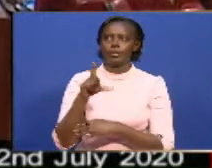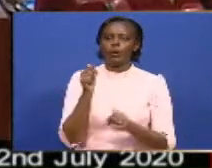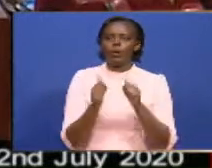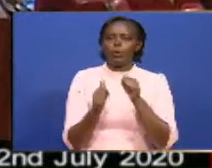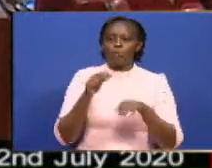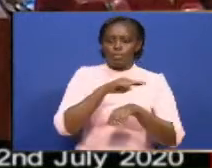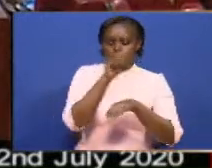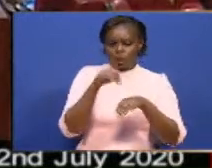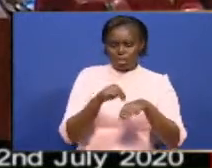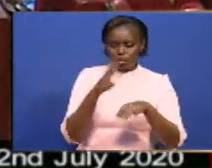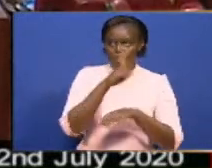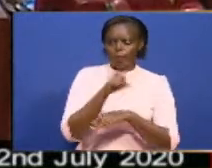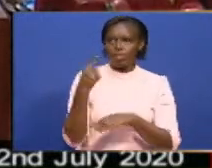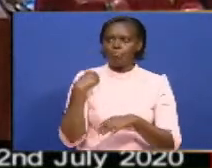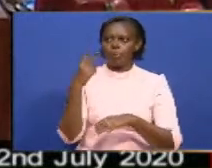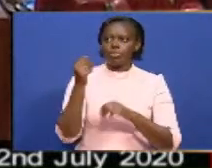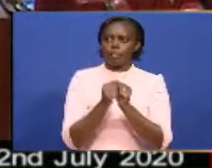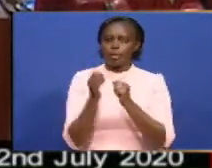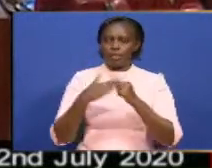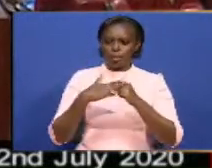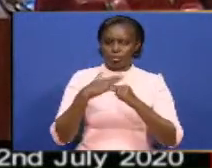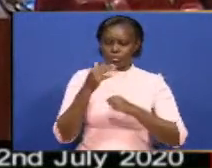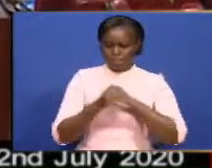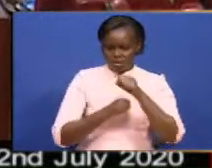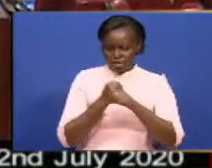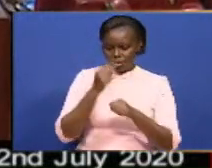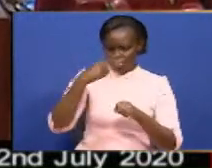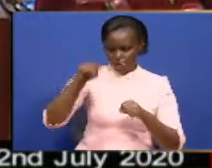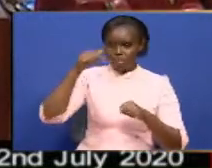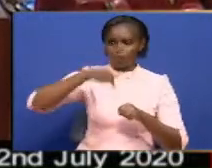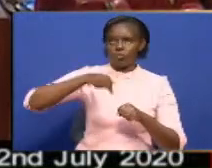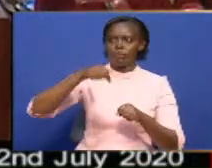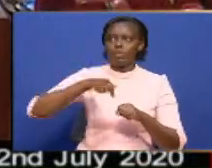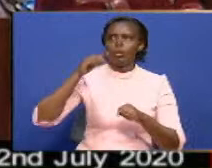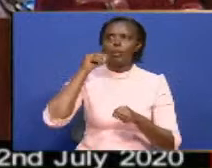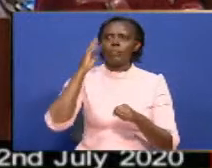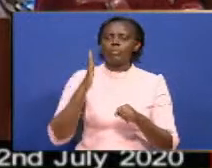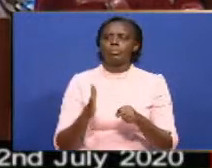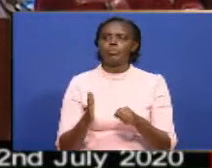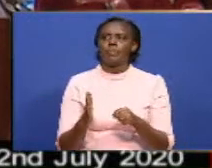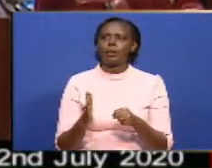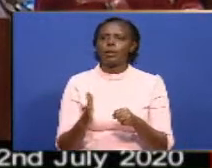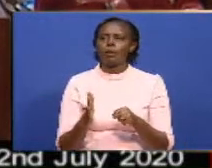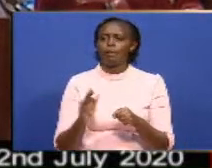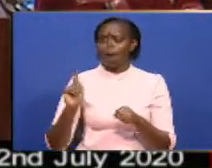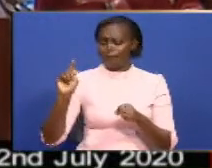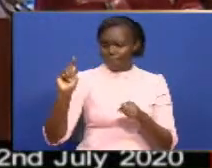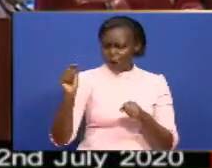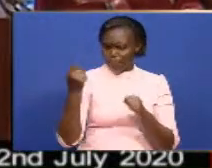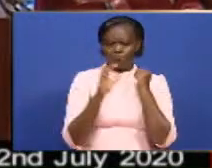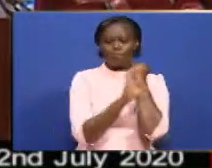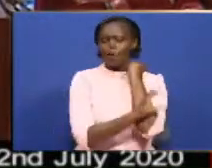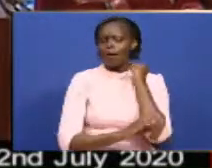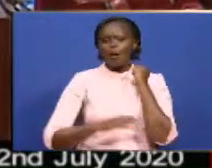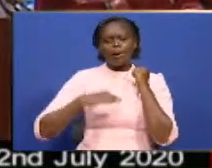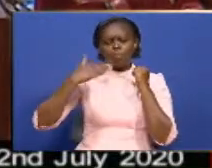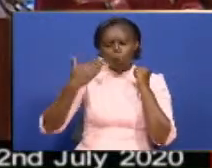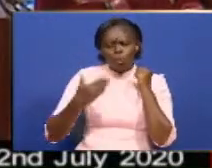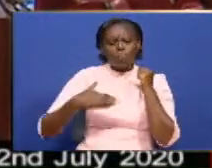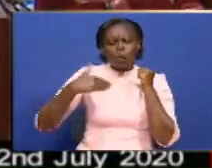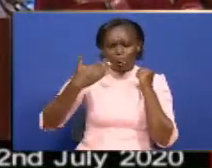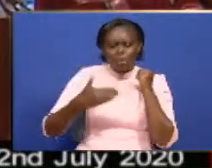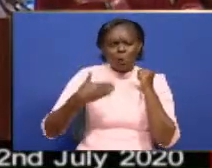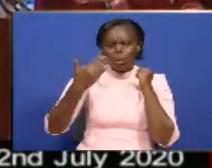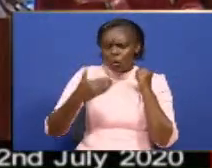Bill of 2019, before us today. Honorable Speaker, Kenya has always been a